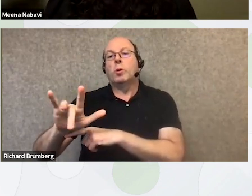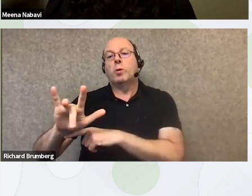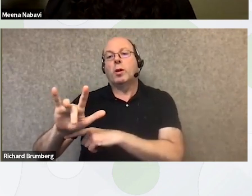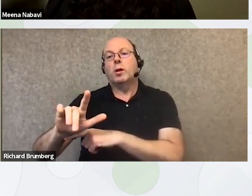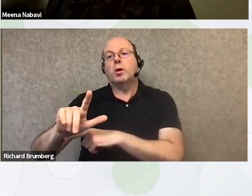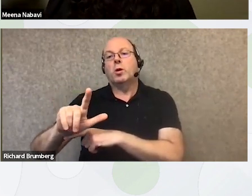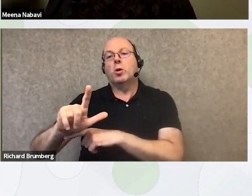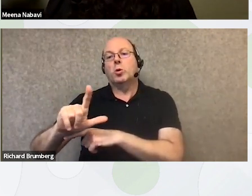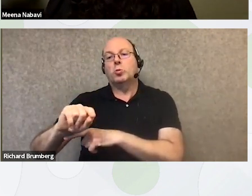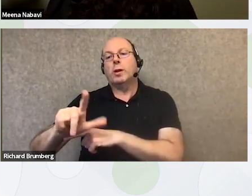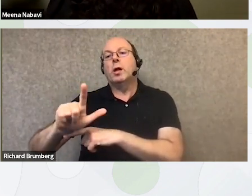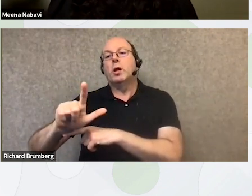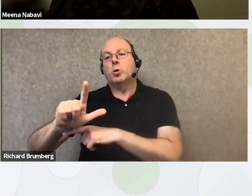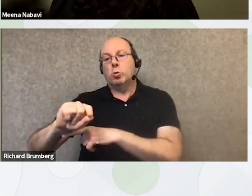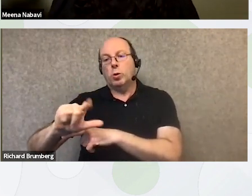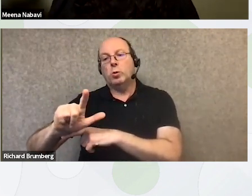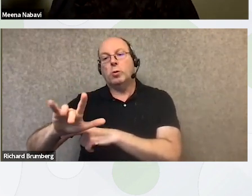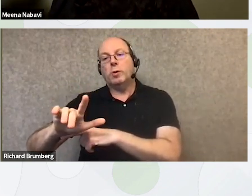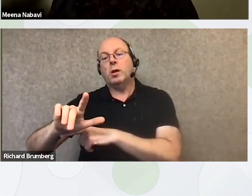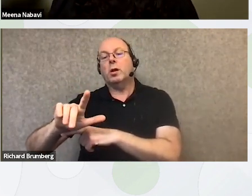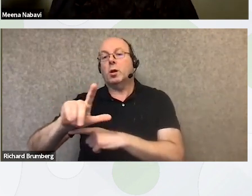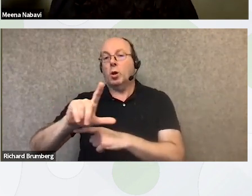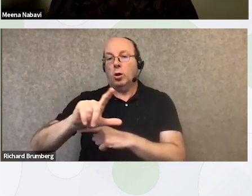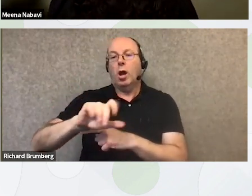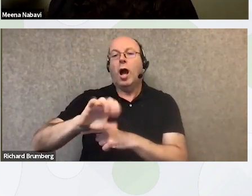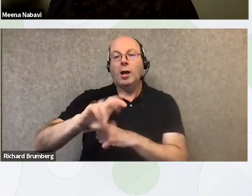any issues, please email